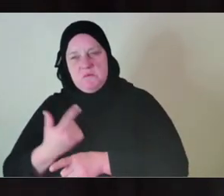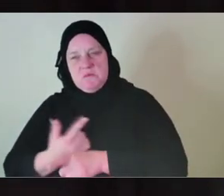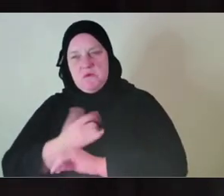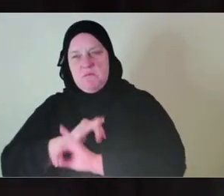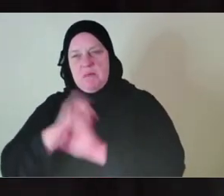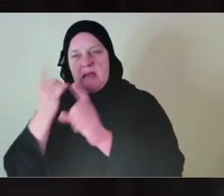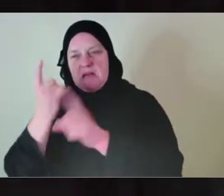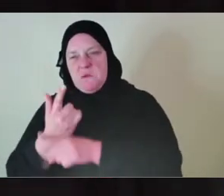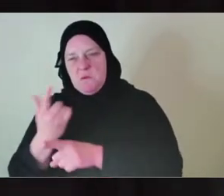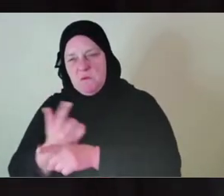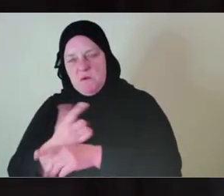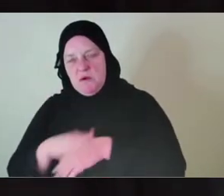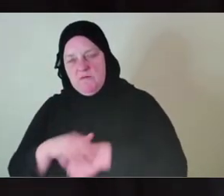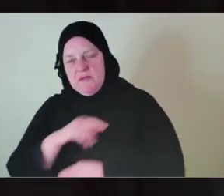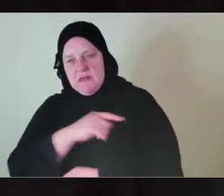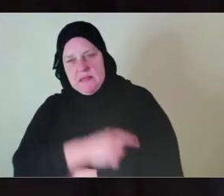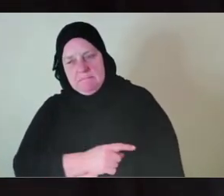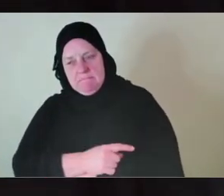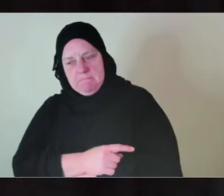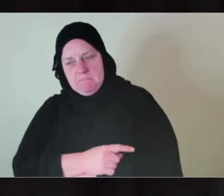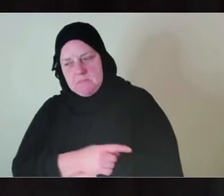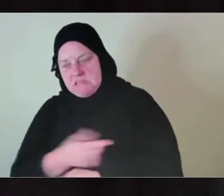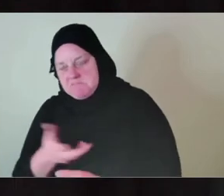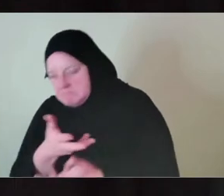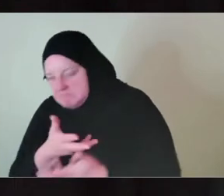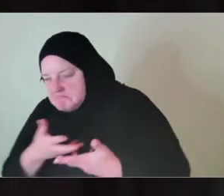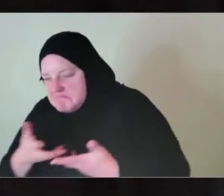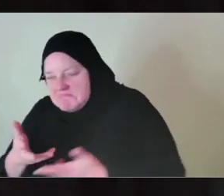Al-Mu'tasim decided to murder the Imam.